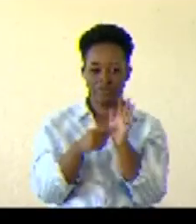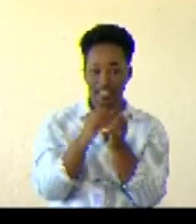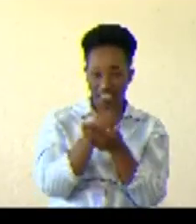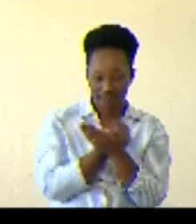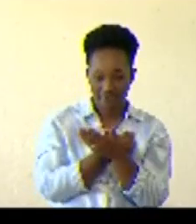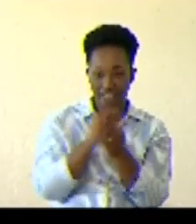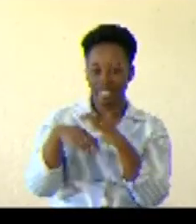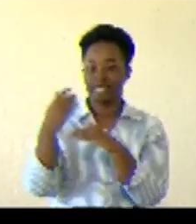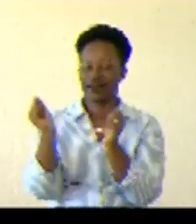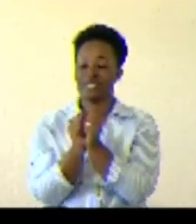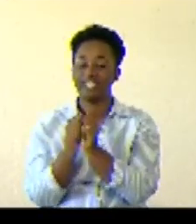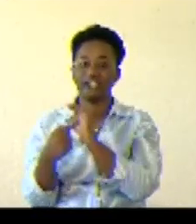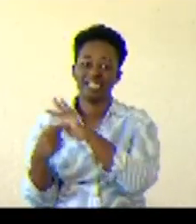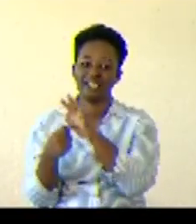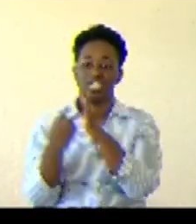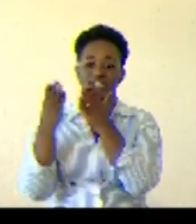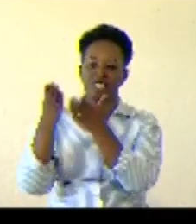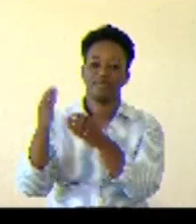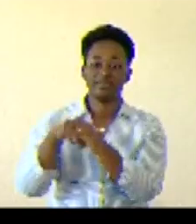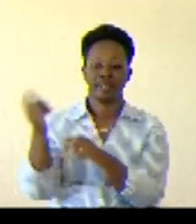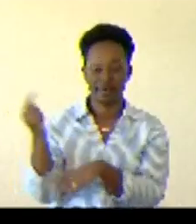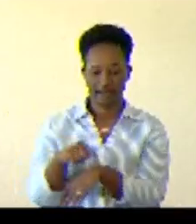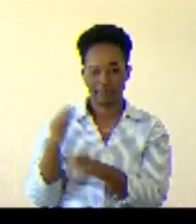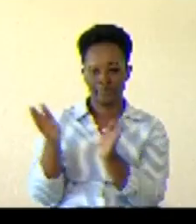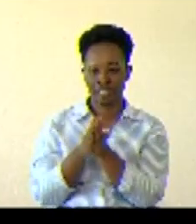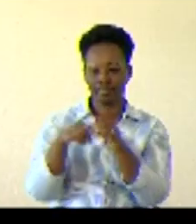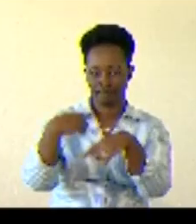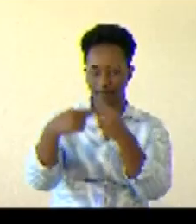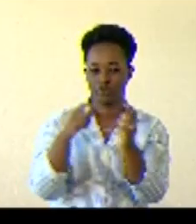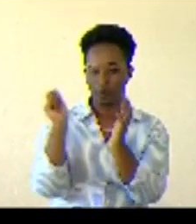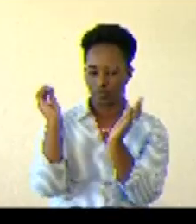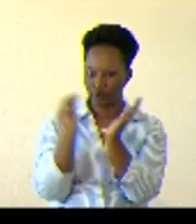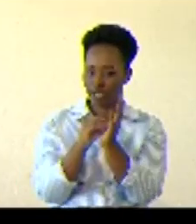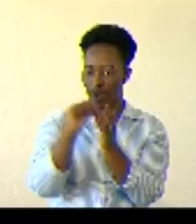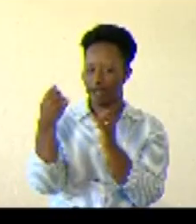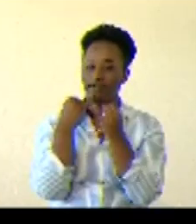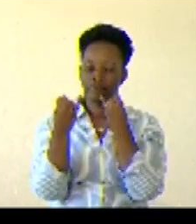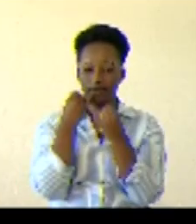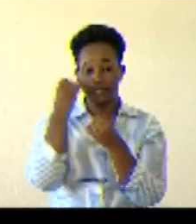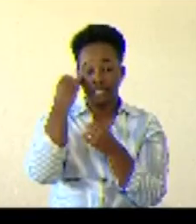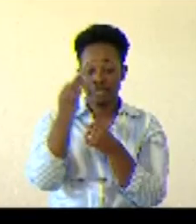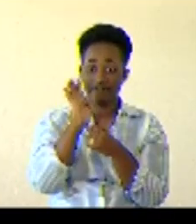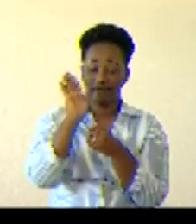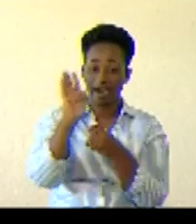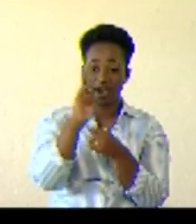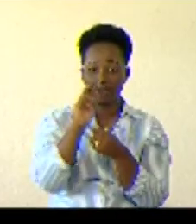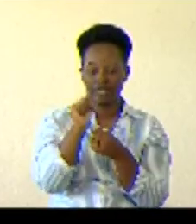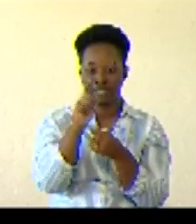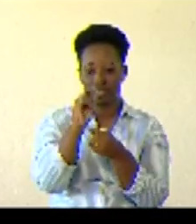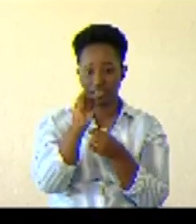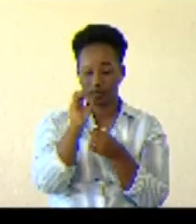income. Then you also continue and we extract another information. If her ratio of tax